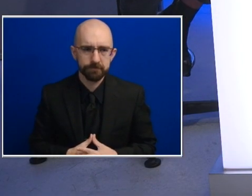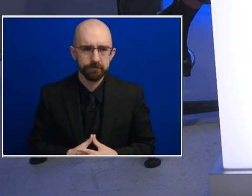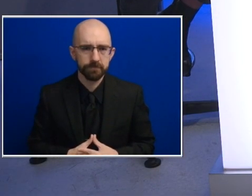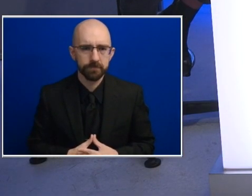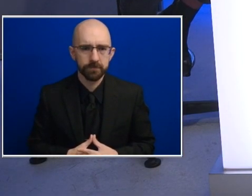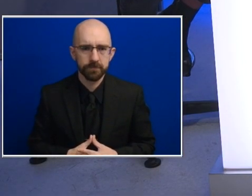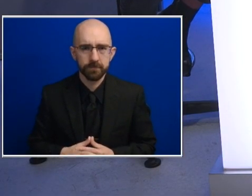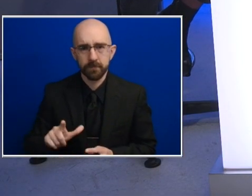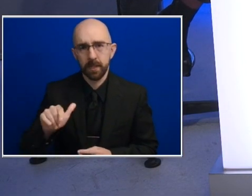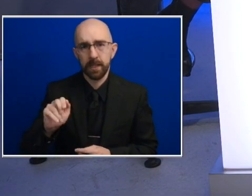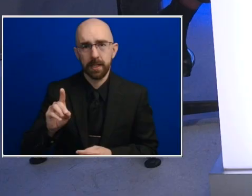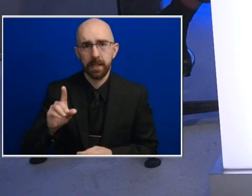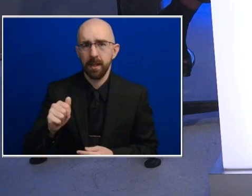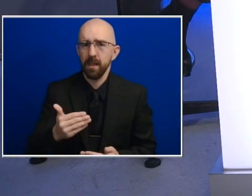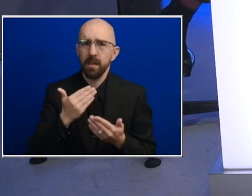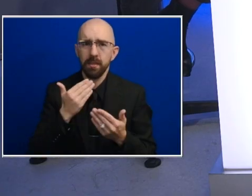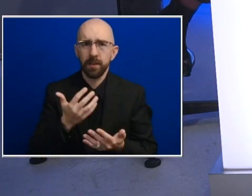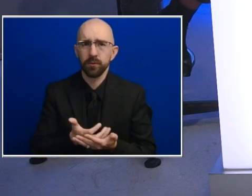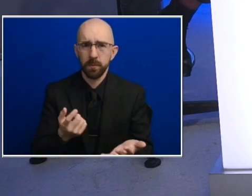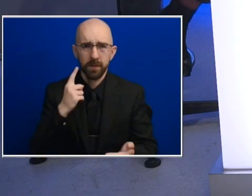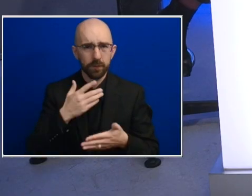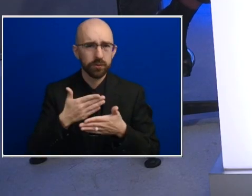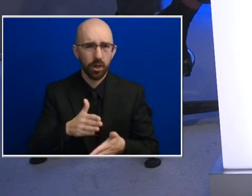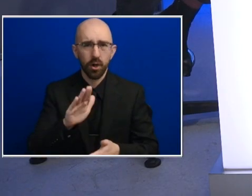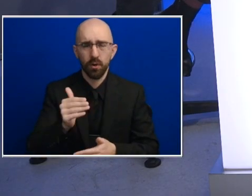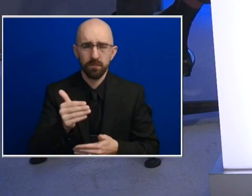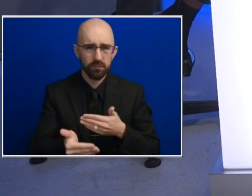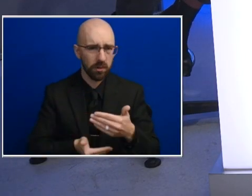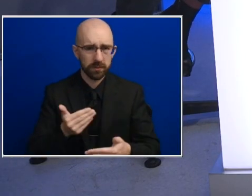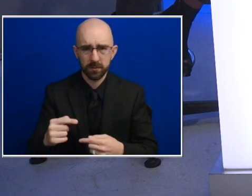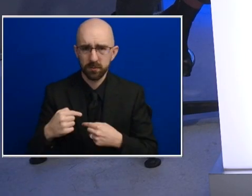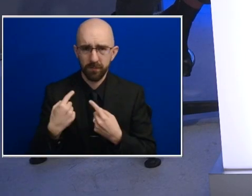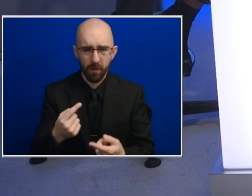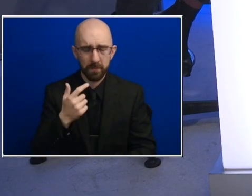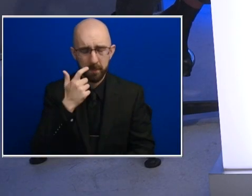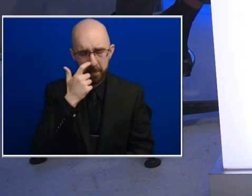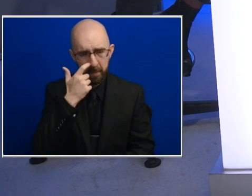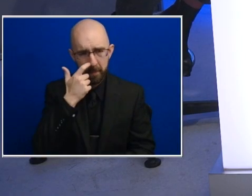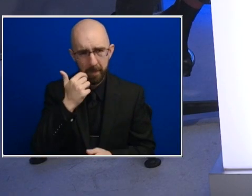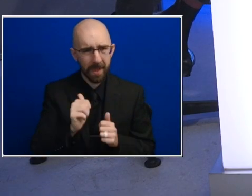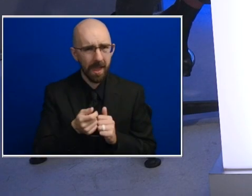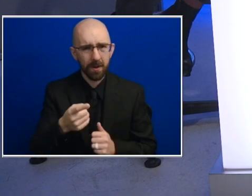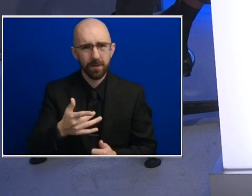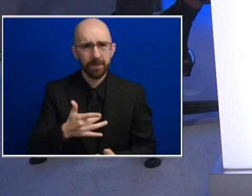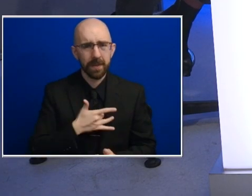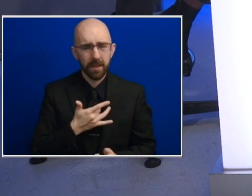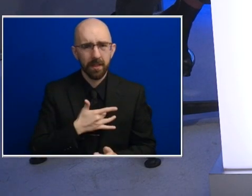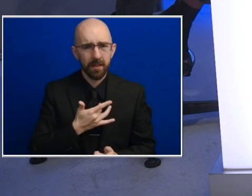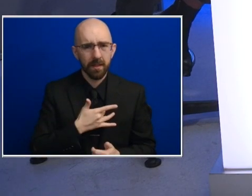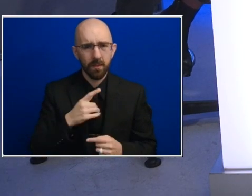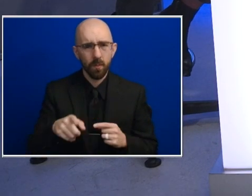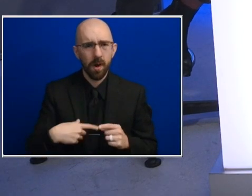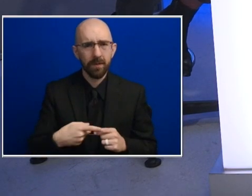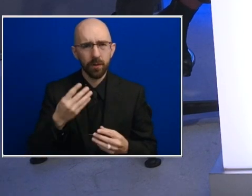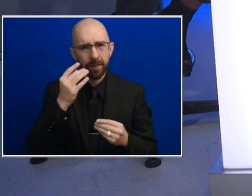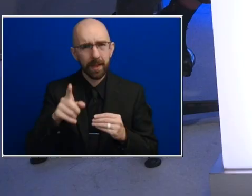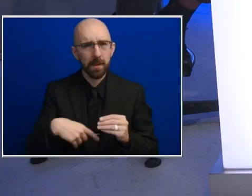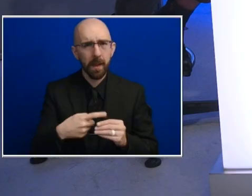Linda, thank you so much for sharing your process so far. Of course. How do you feel when you think about the road ahead?